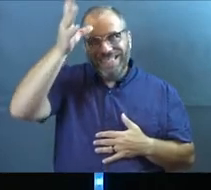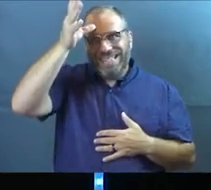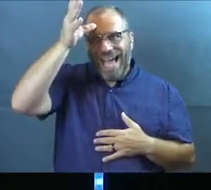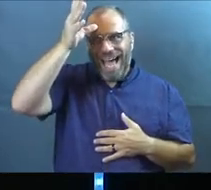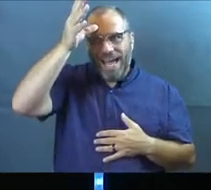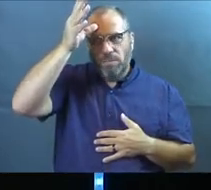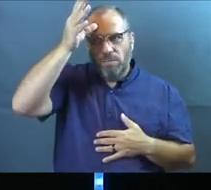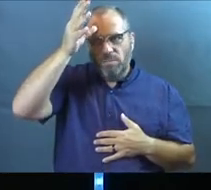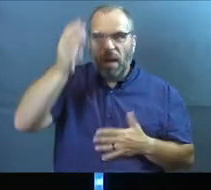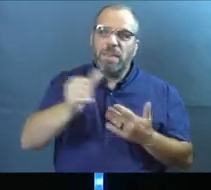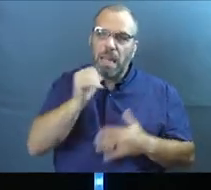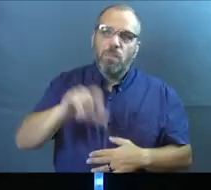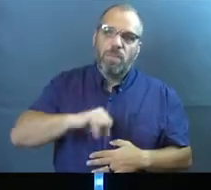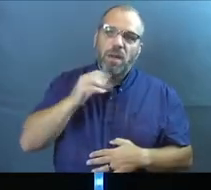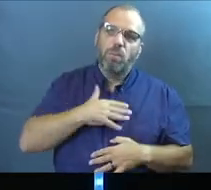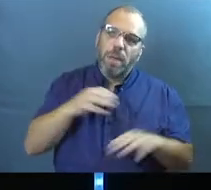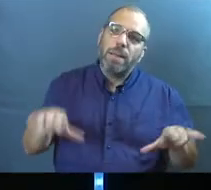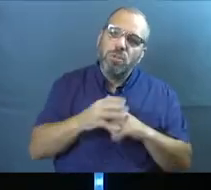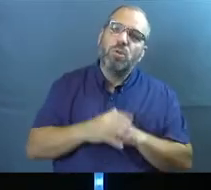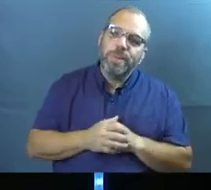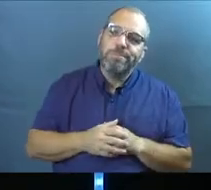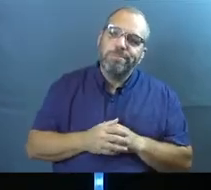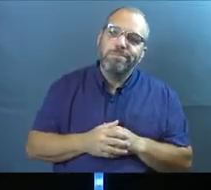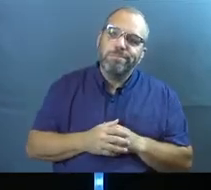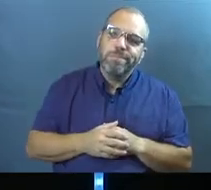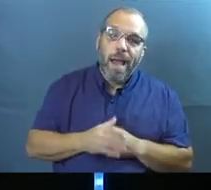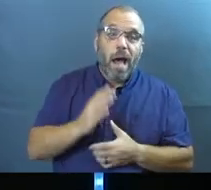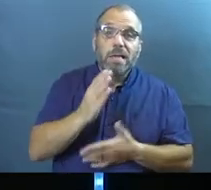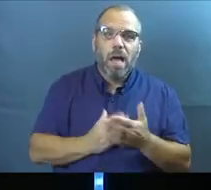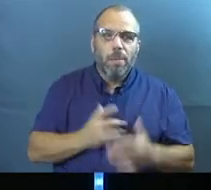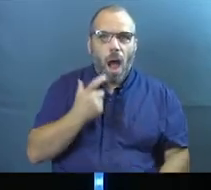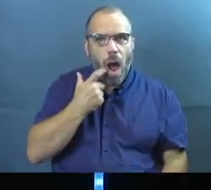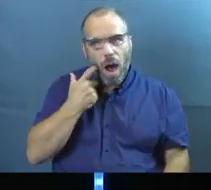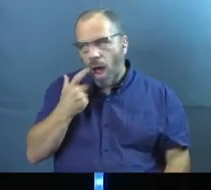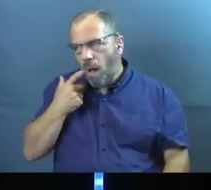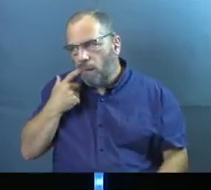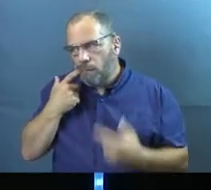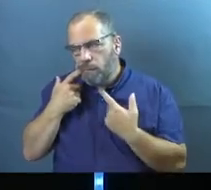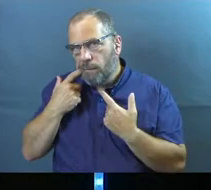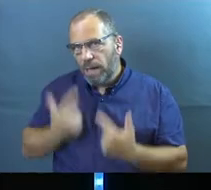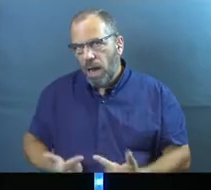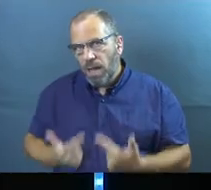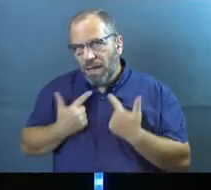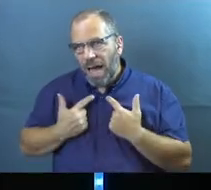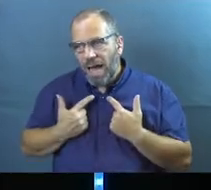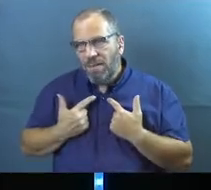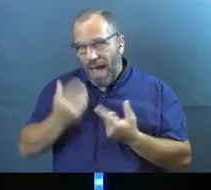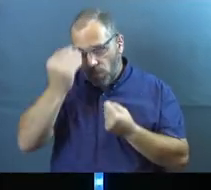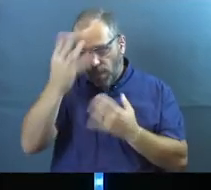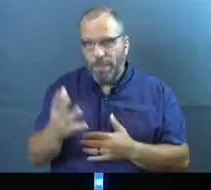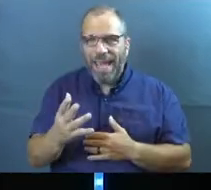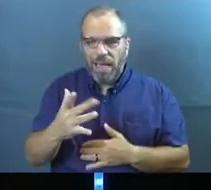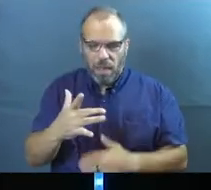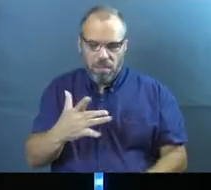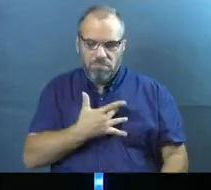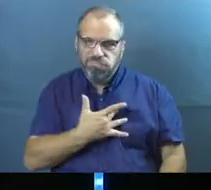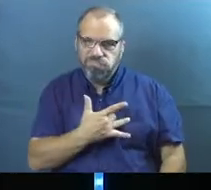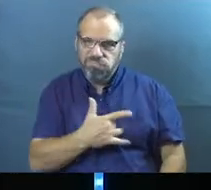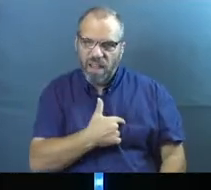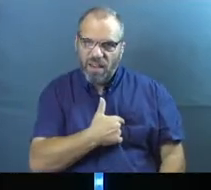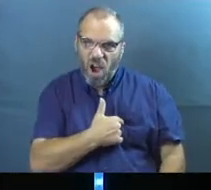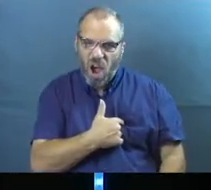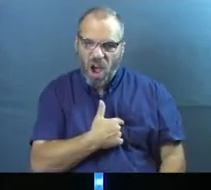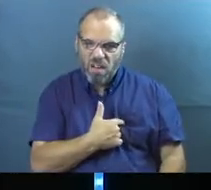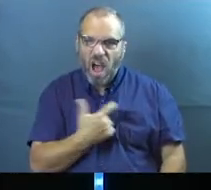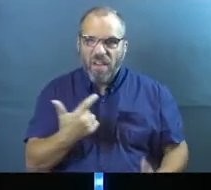have been proud. And some of us, it's the addiction that we've got in our own life, and we're obeying the voice of the addiction in our